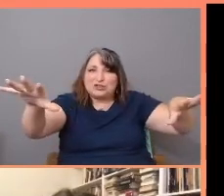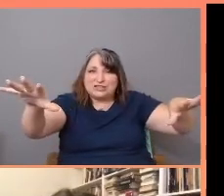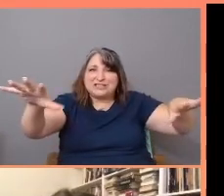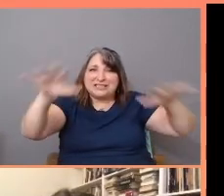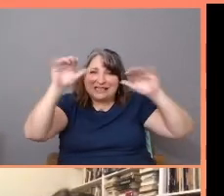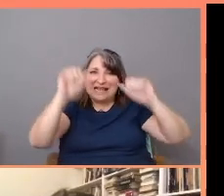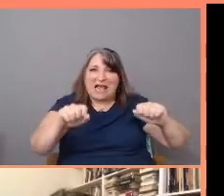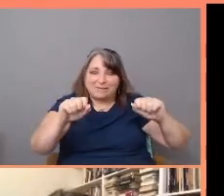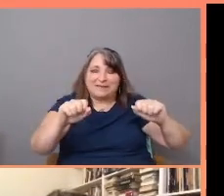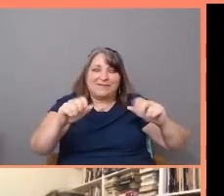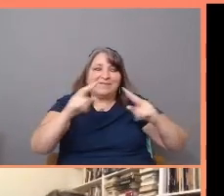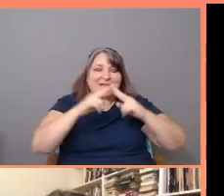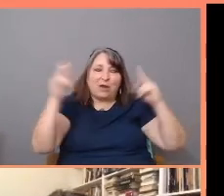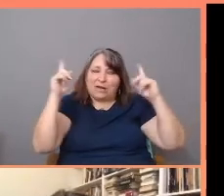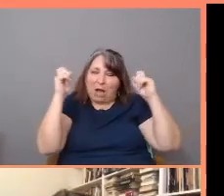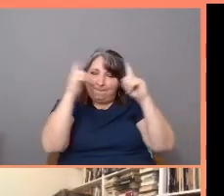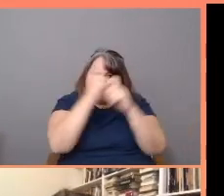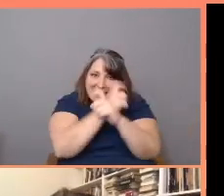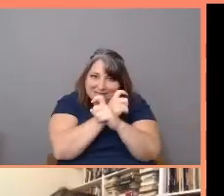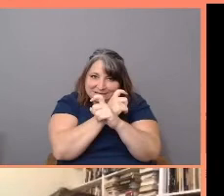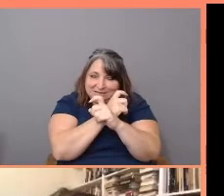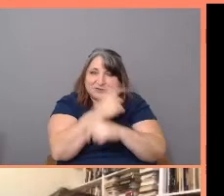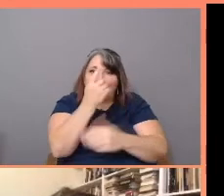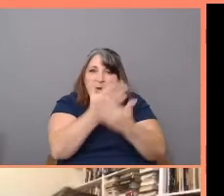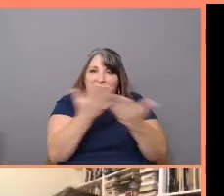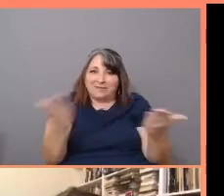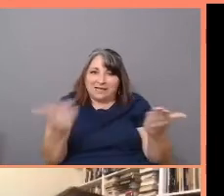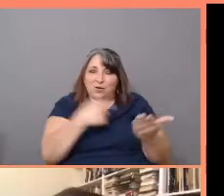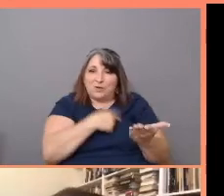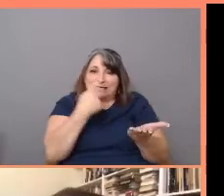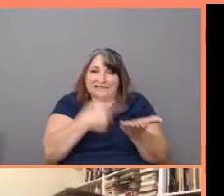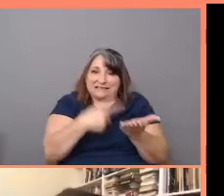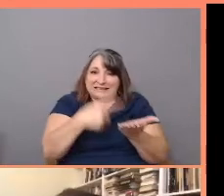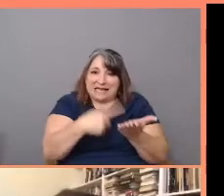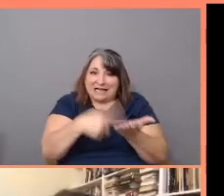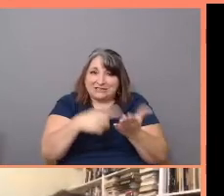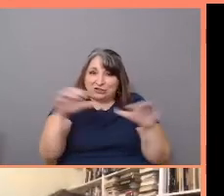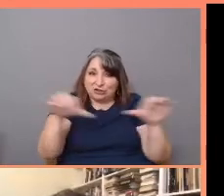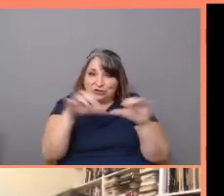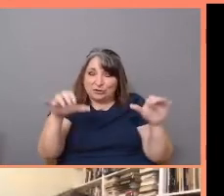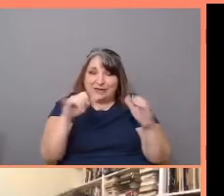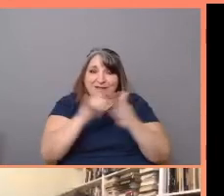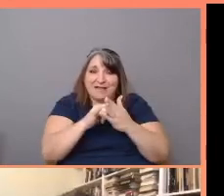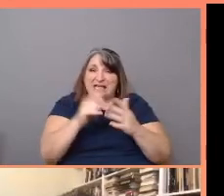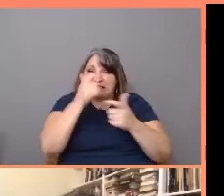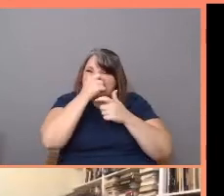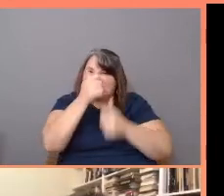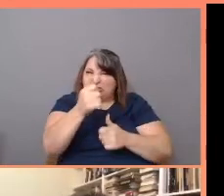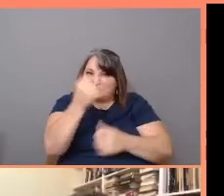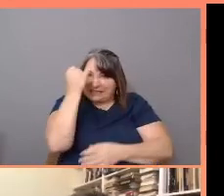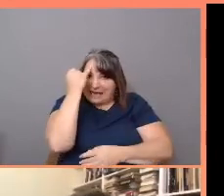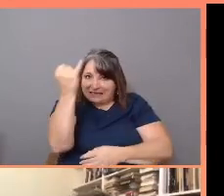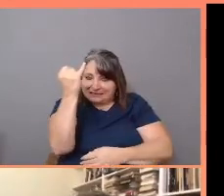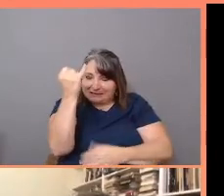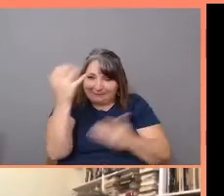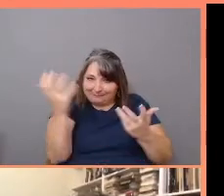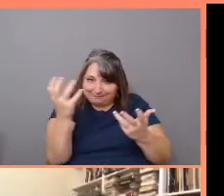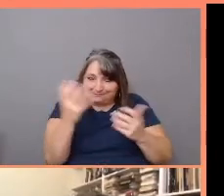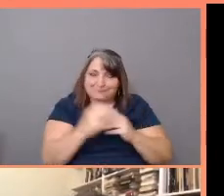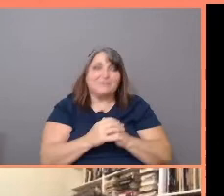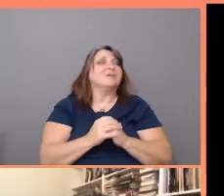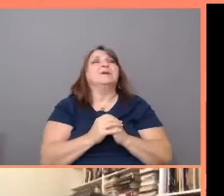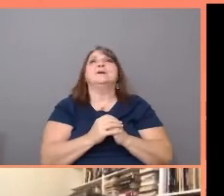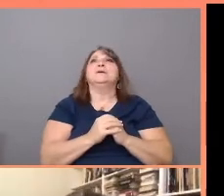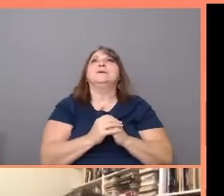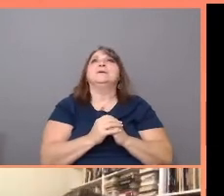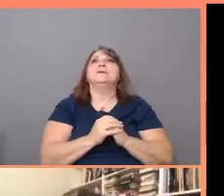and complex. So one thing we talked about doing that's been very an interesting idea for us is to